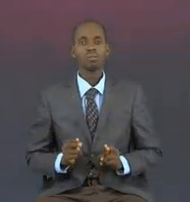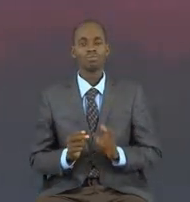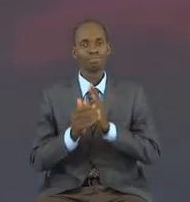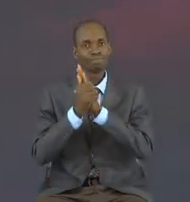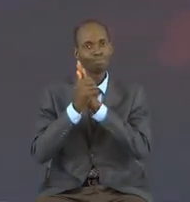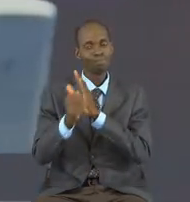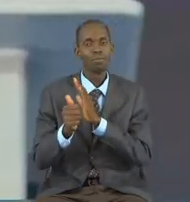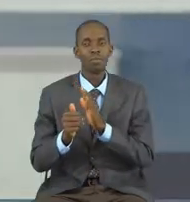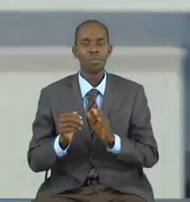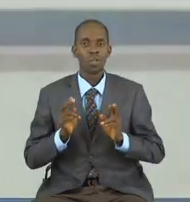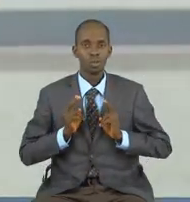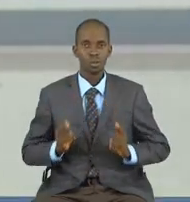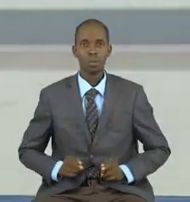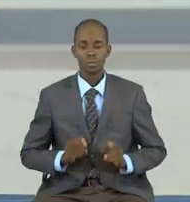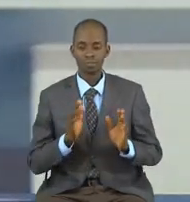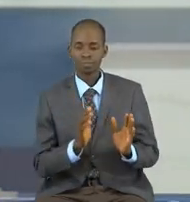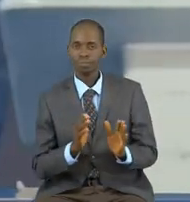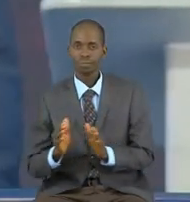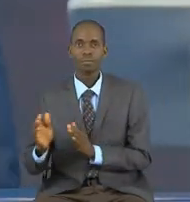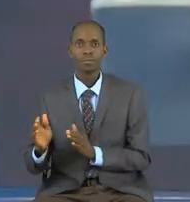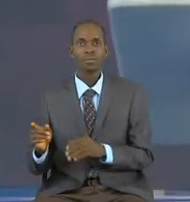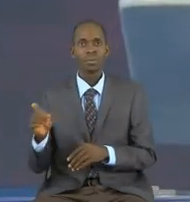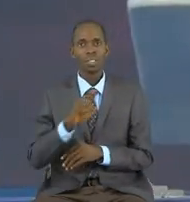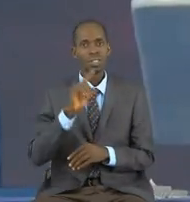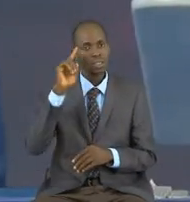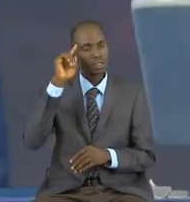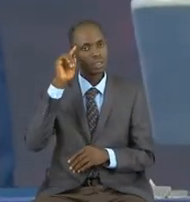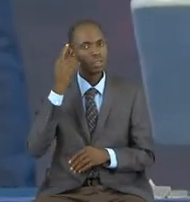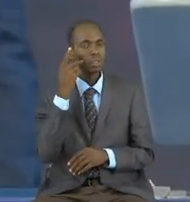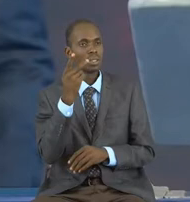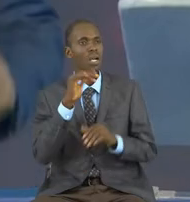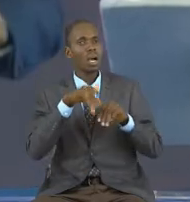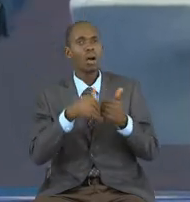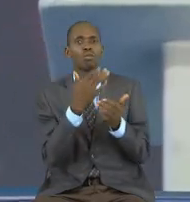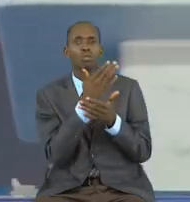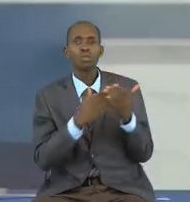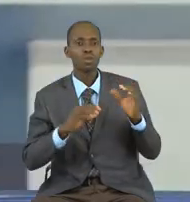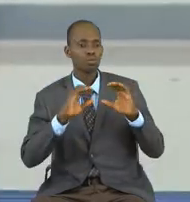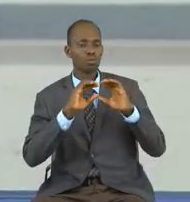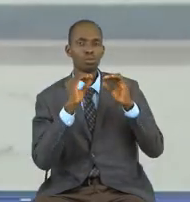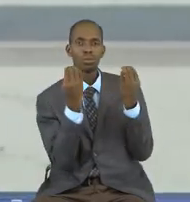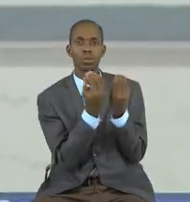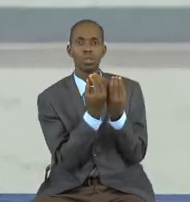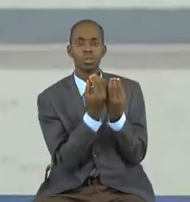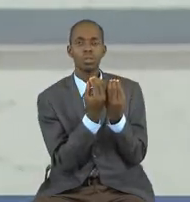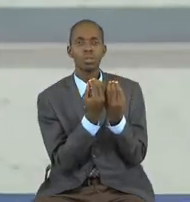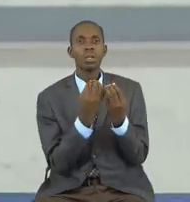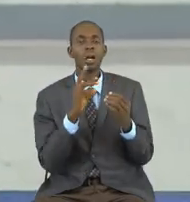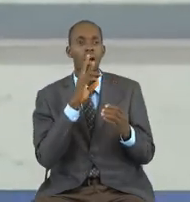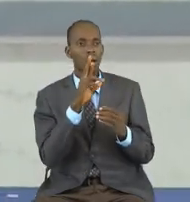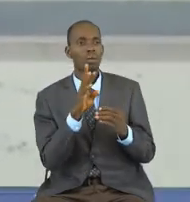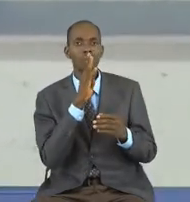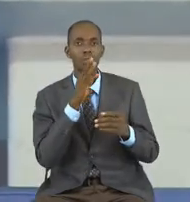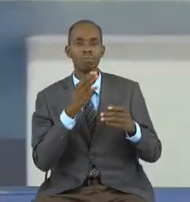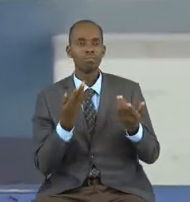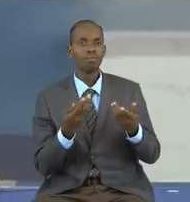strategy. They've seen how companies are run. They have seen how corporations are run. And